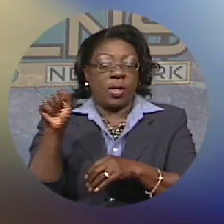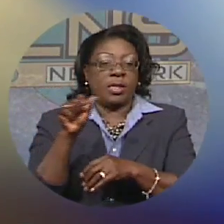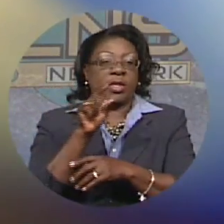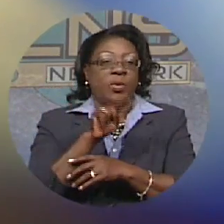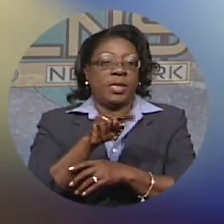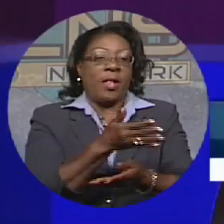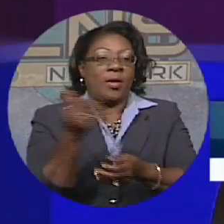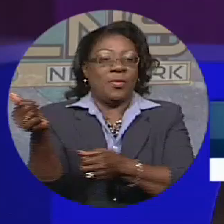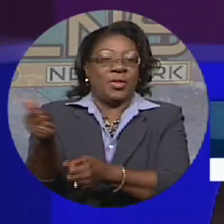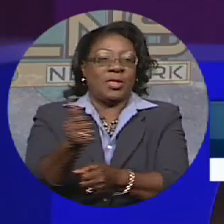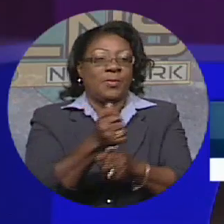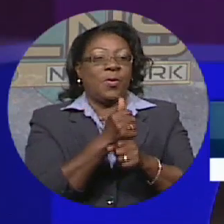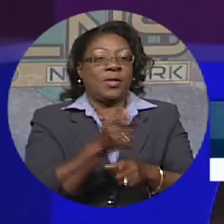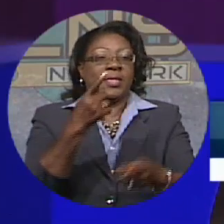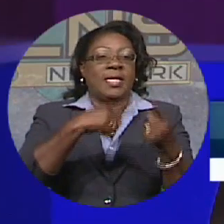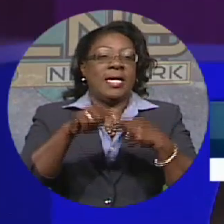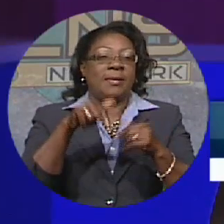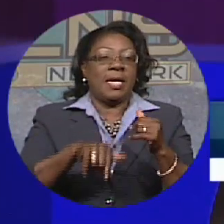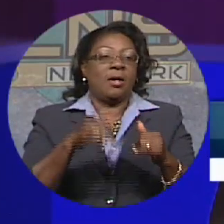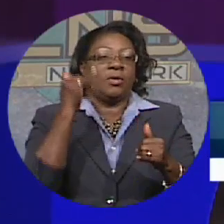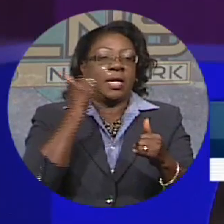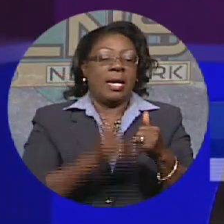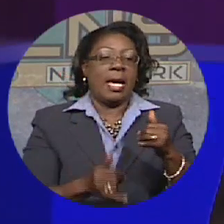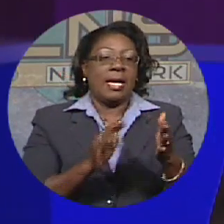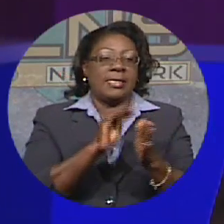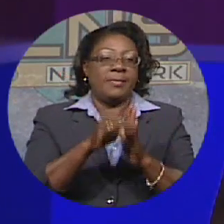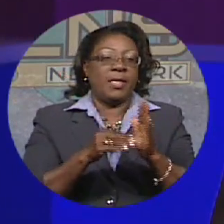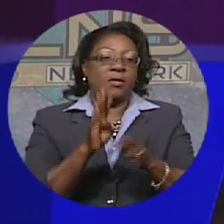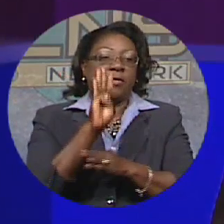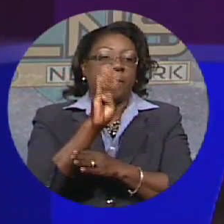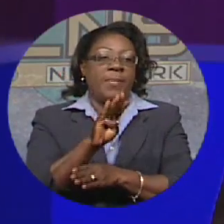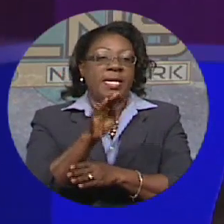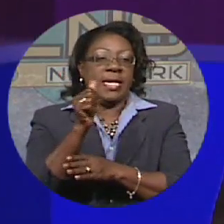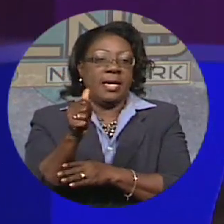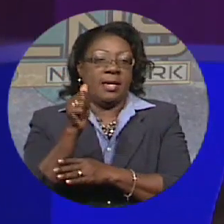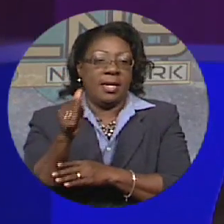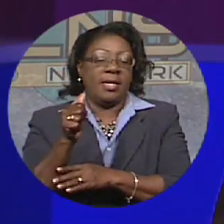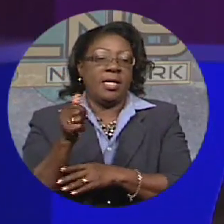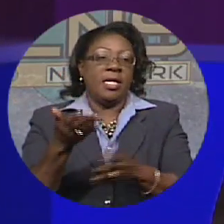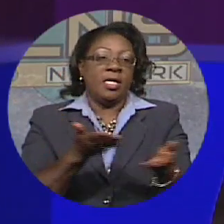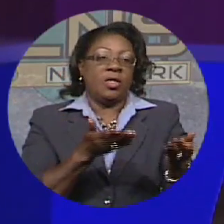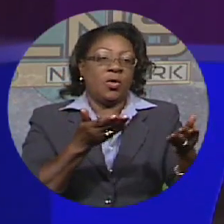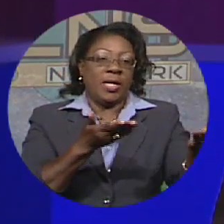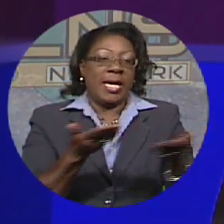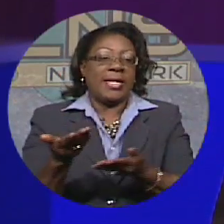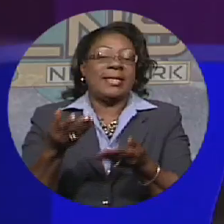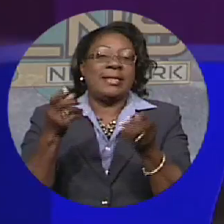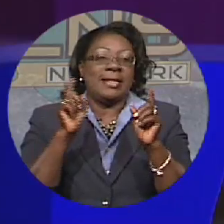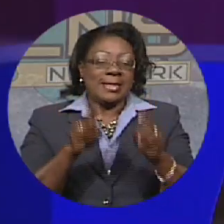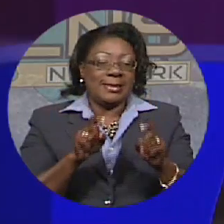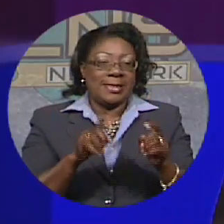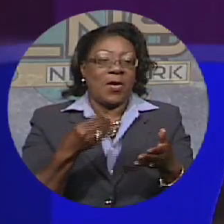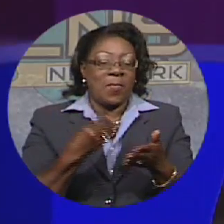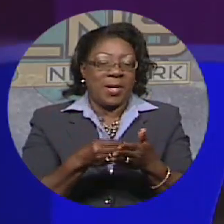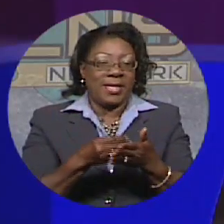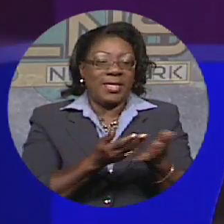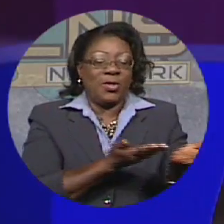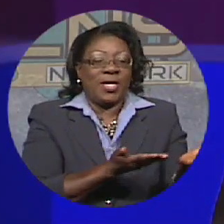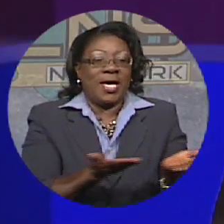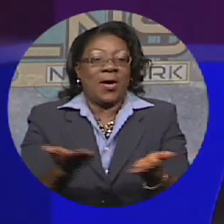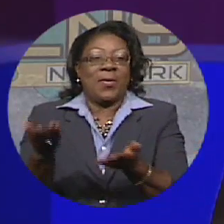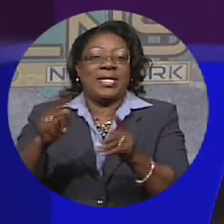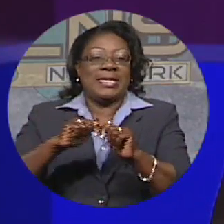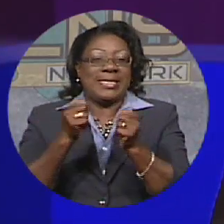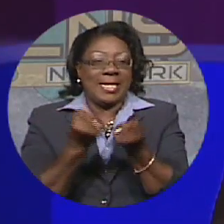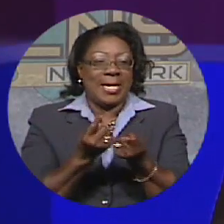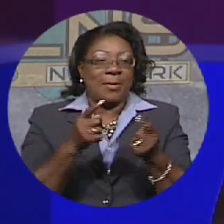over the Dosa Pros. It came down to the last minute, but the B3As secured the necessary funds in order to send our 38-member contingent to the